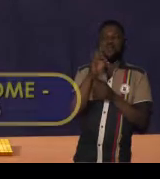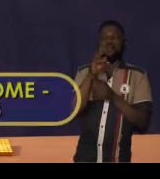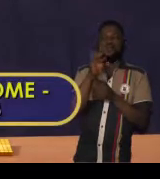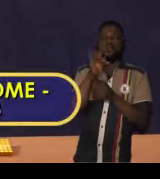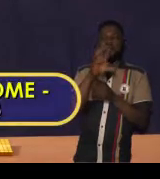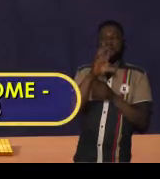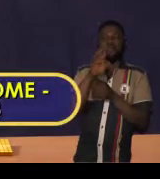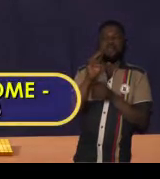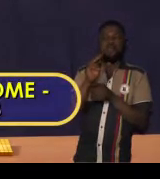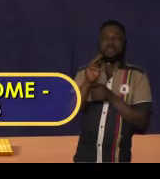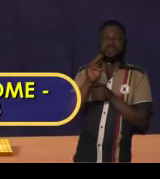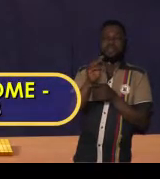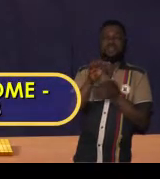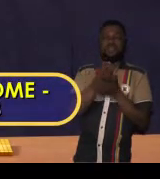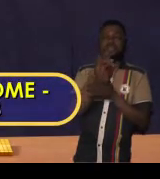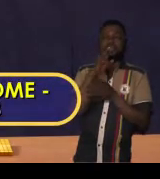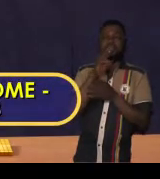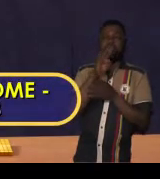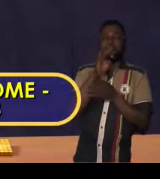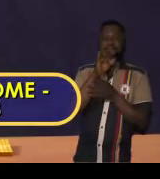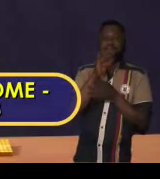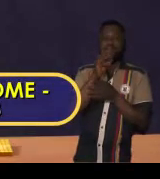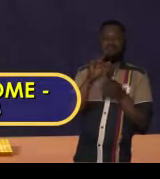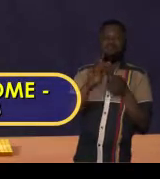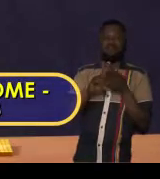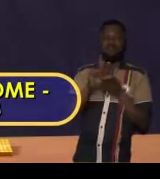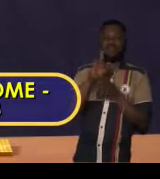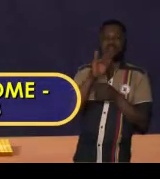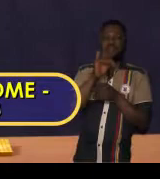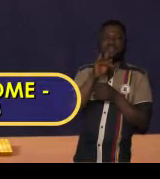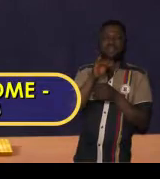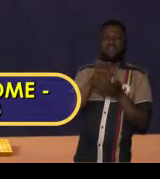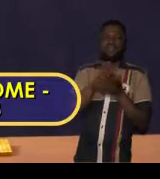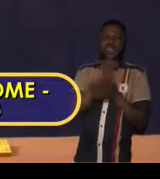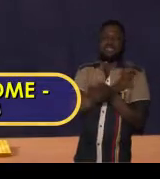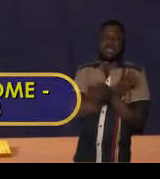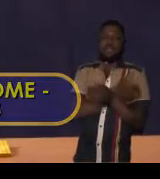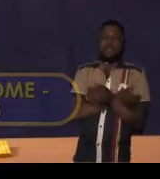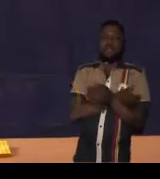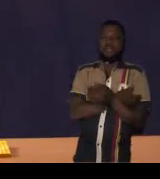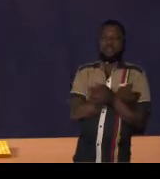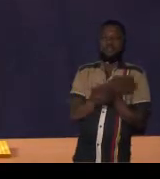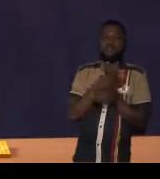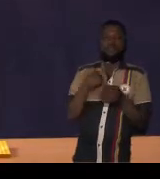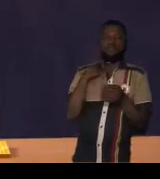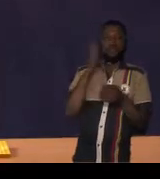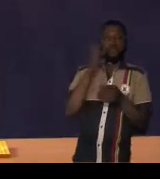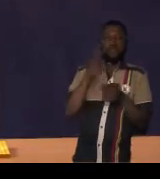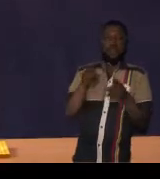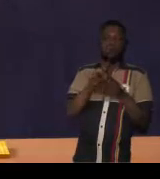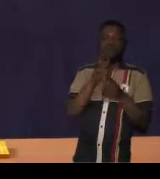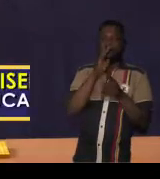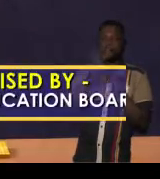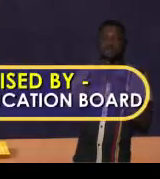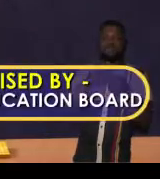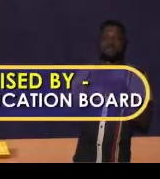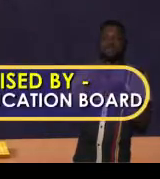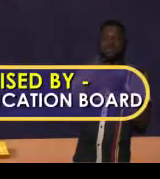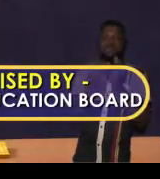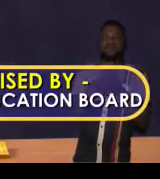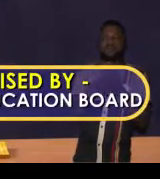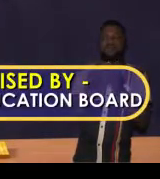cubic centimeters, that is the volume, to liters, that is the capacity. And we should also be able